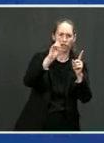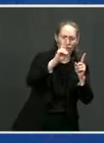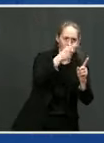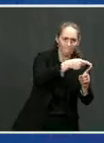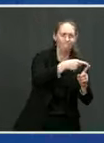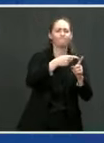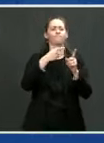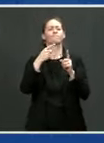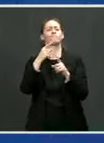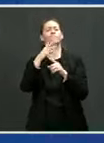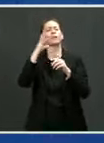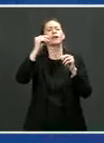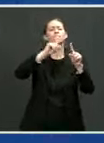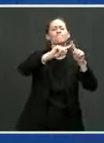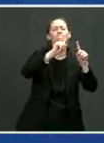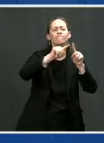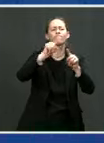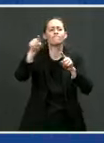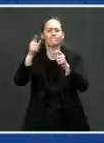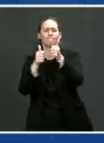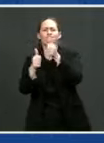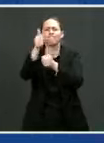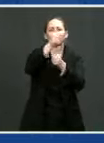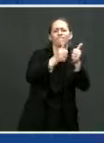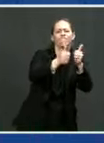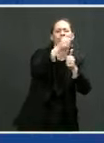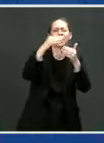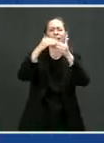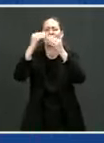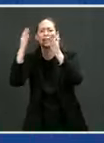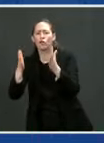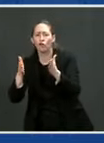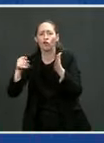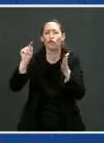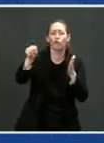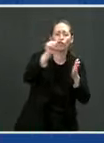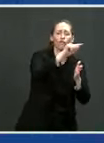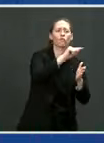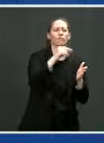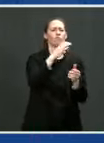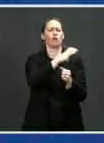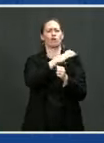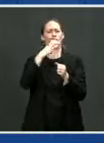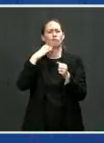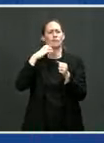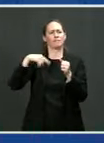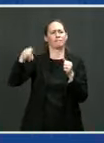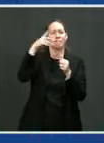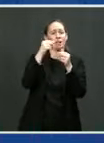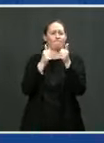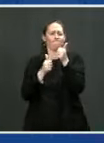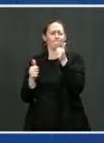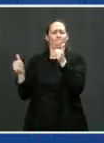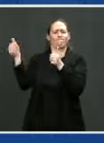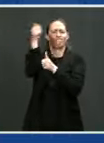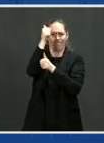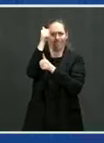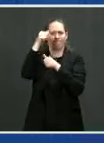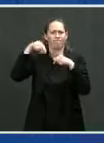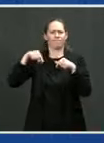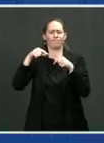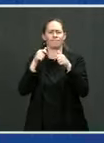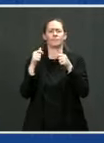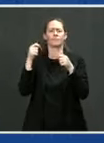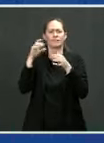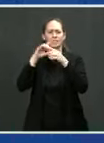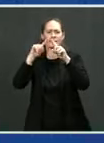McConnell, members of Congress, Chairman of the Joint Chiefs, General Milley, Attorney